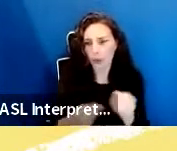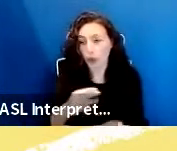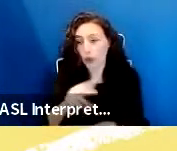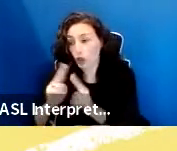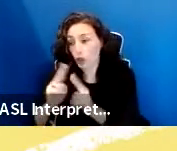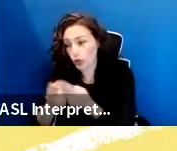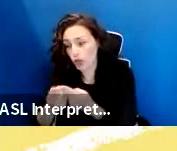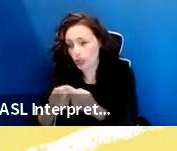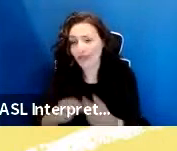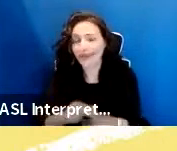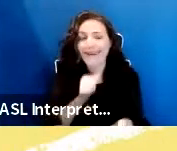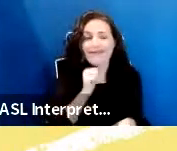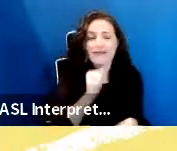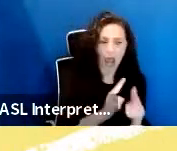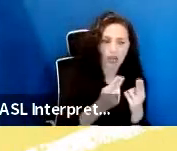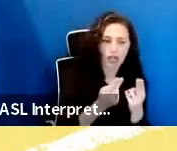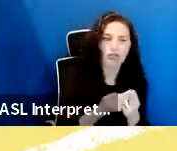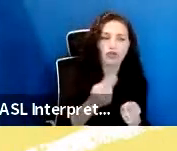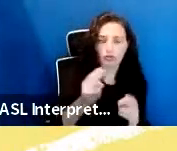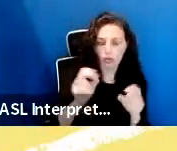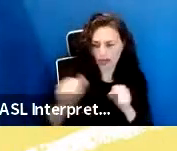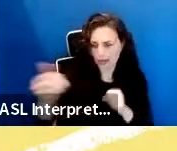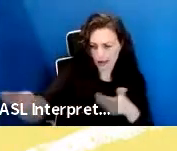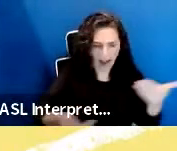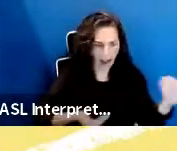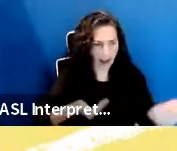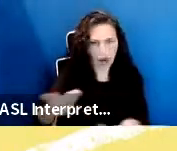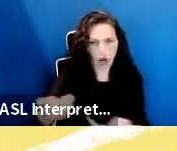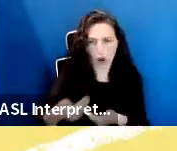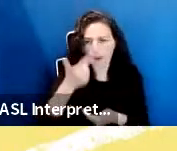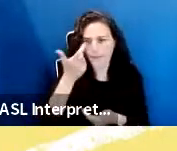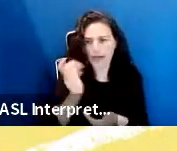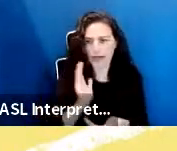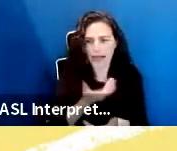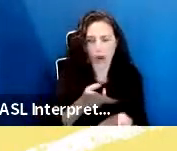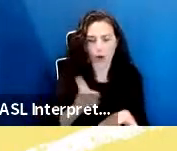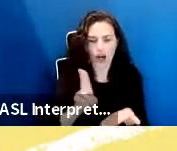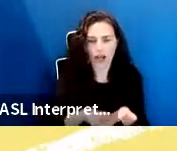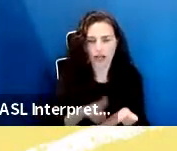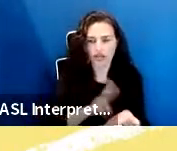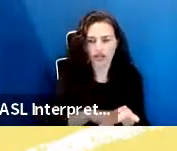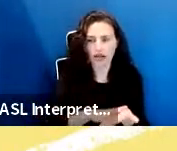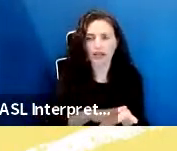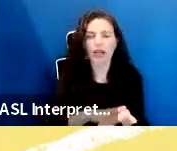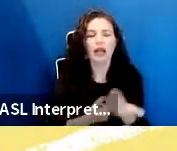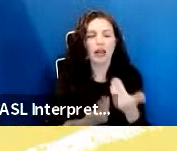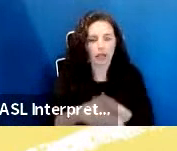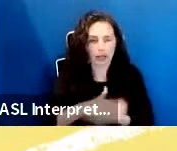performers. Our contract does cover all professional performers in a principal role.